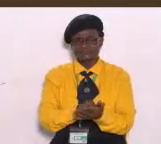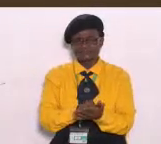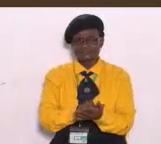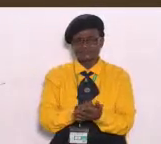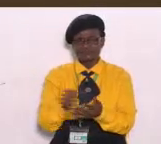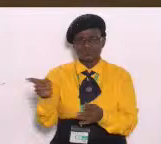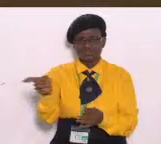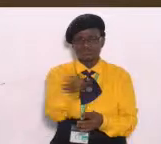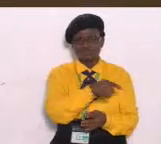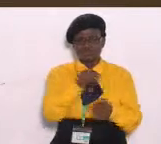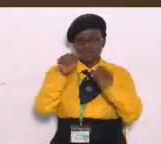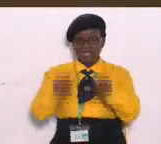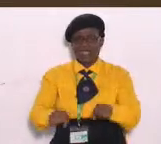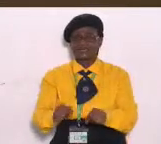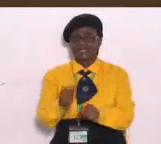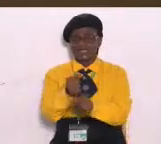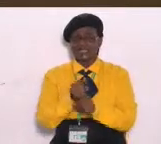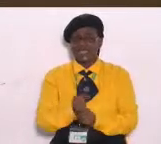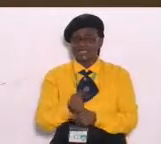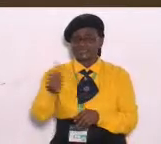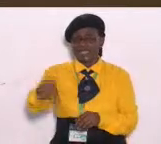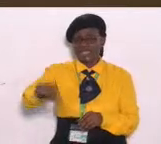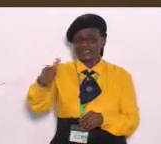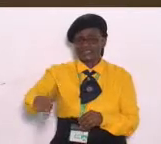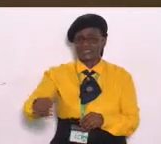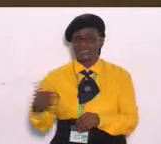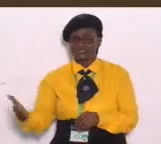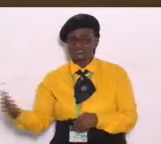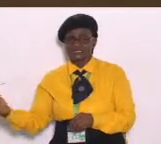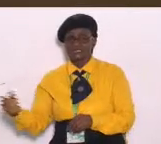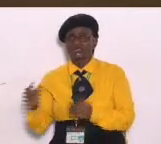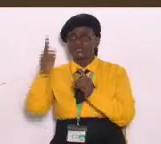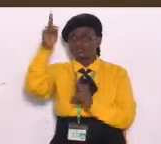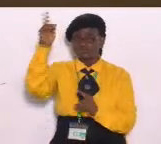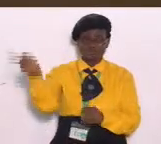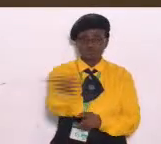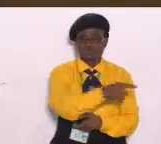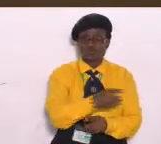you can get anything you want from him.